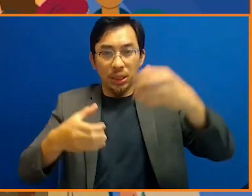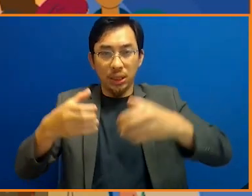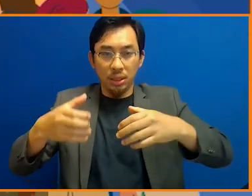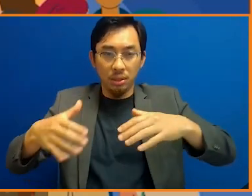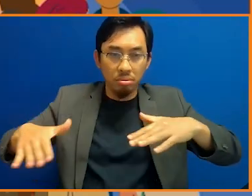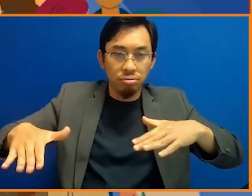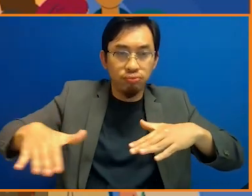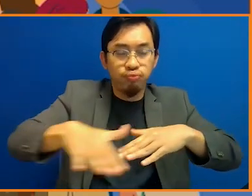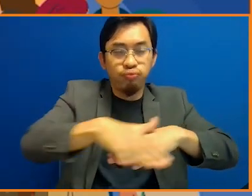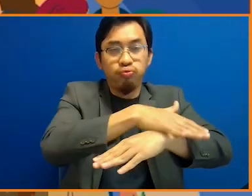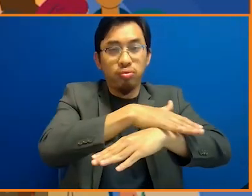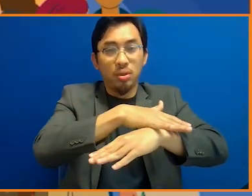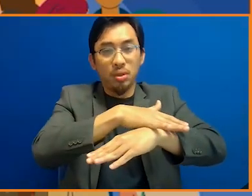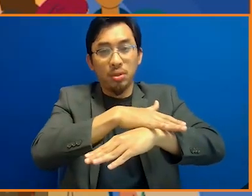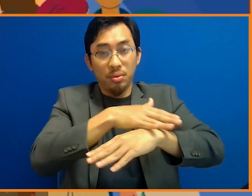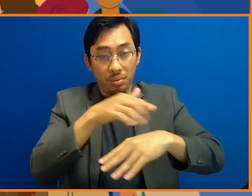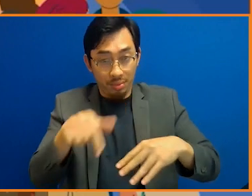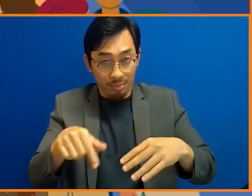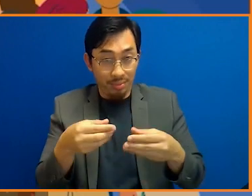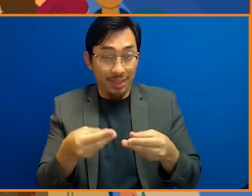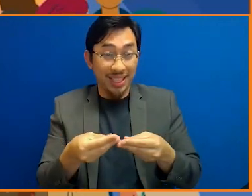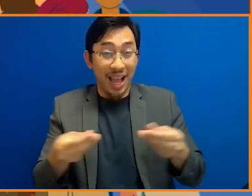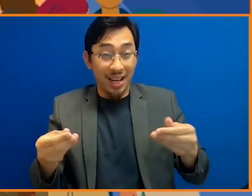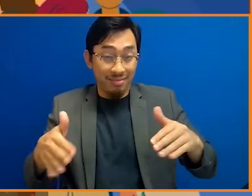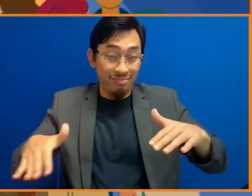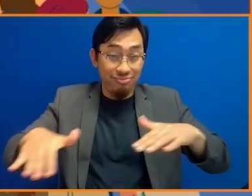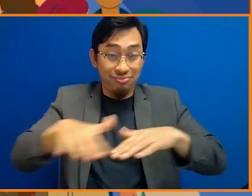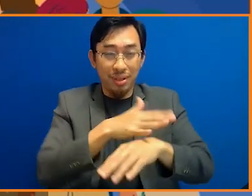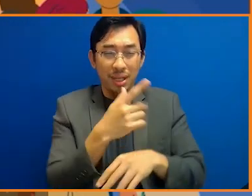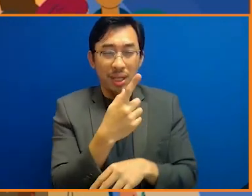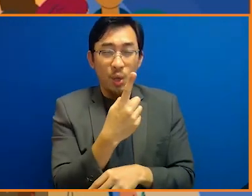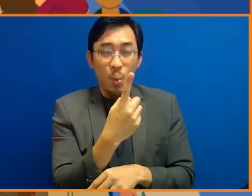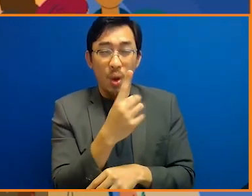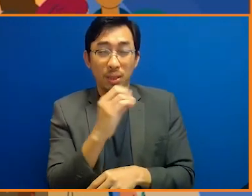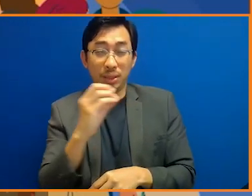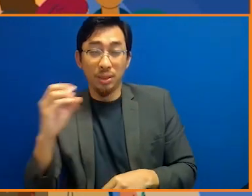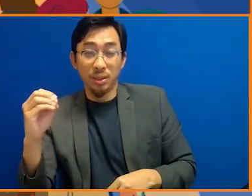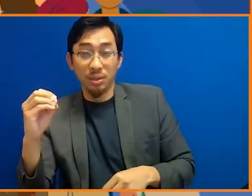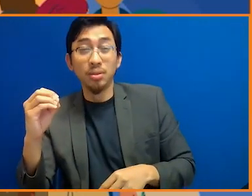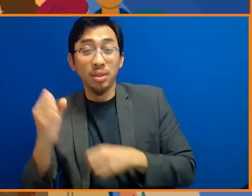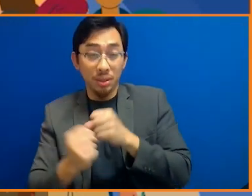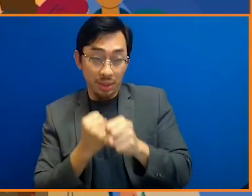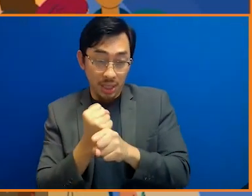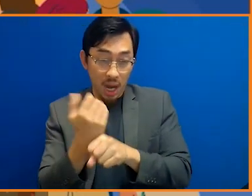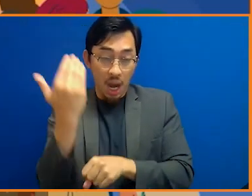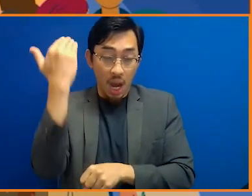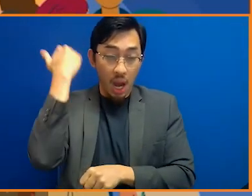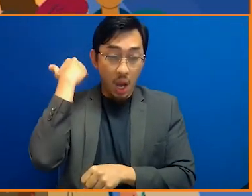velocity? Of course, we know about the sand deposit of 1,000 years ago,